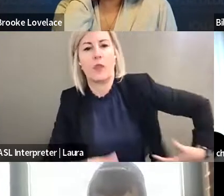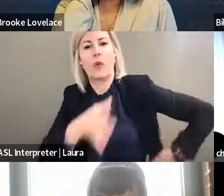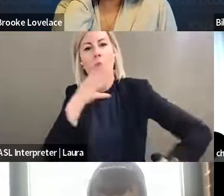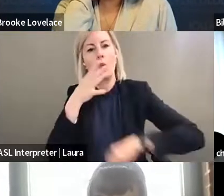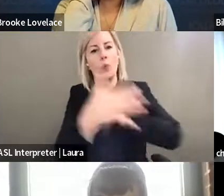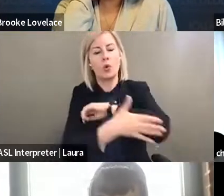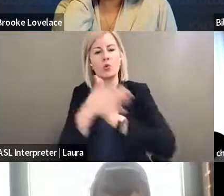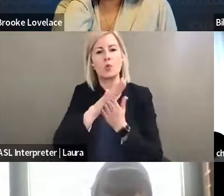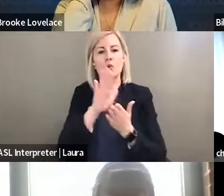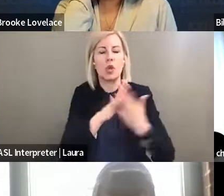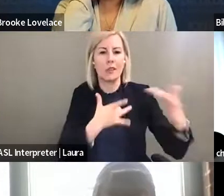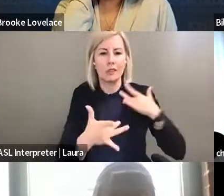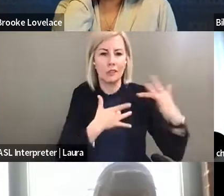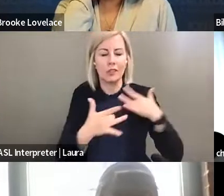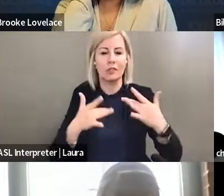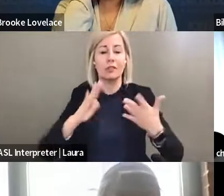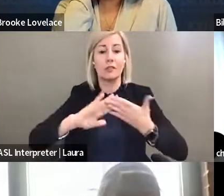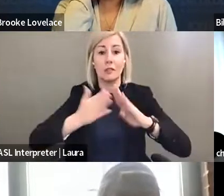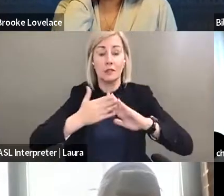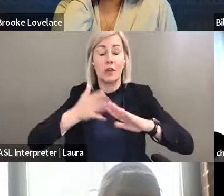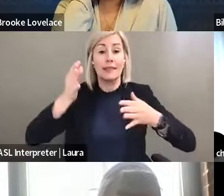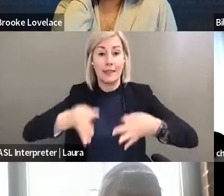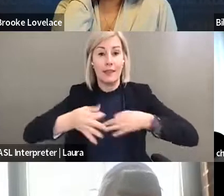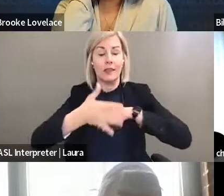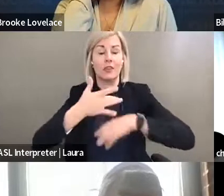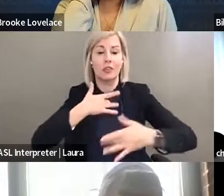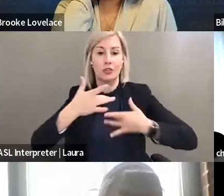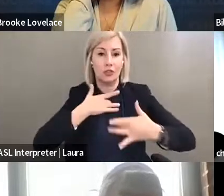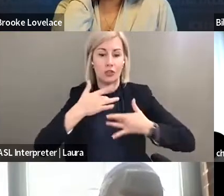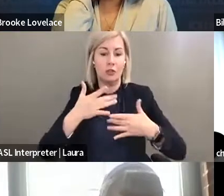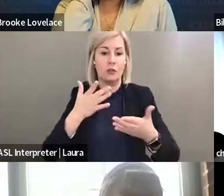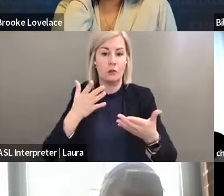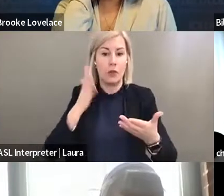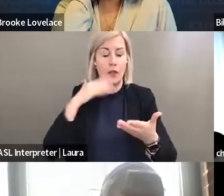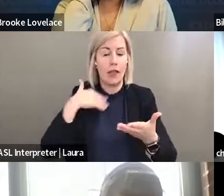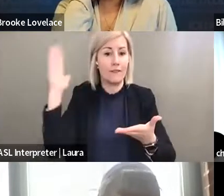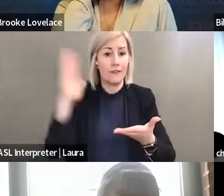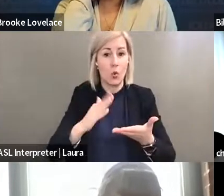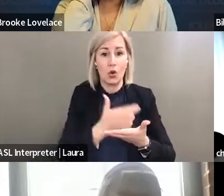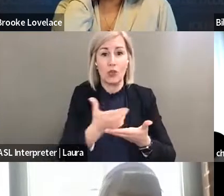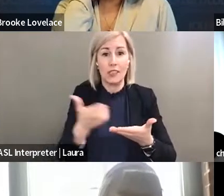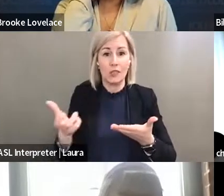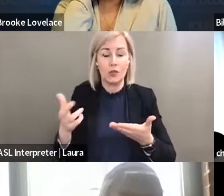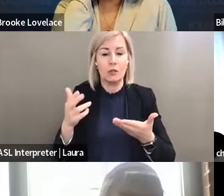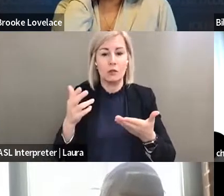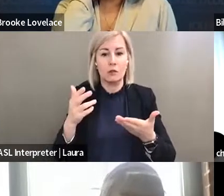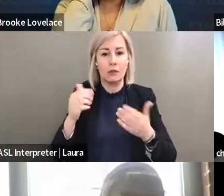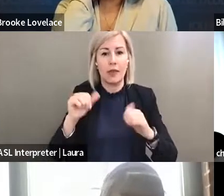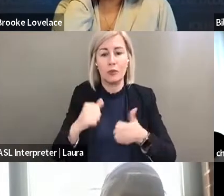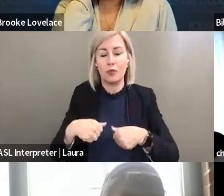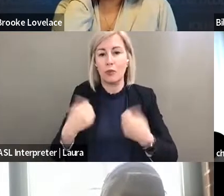concerned. Urban schools are definitely concerned that they will have fewer resources to be able to help